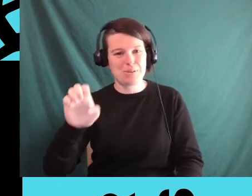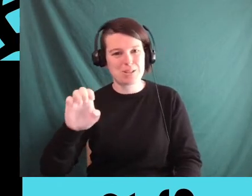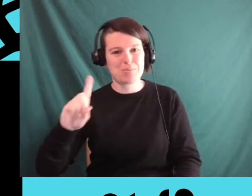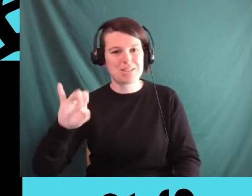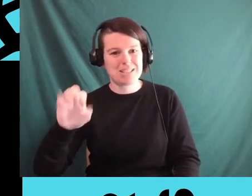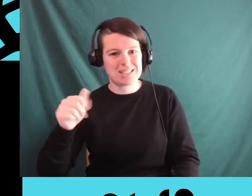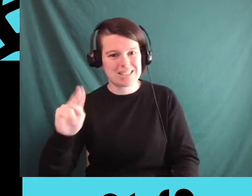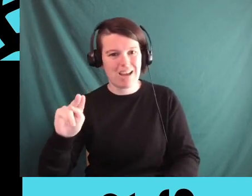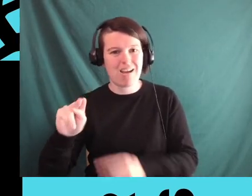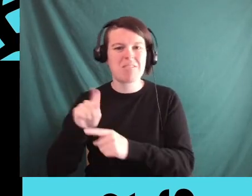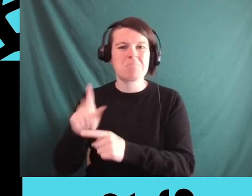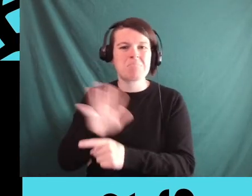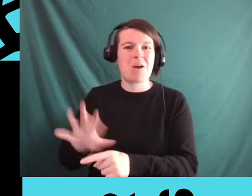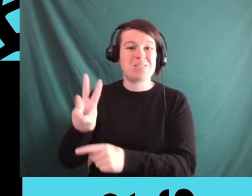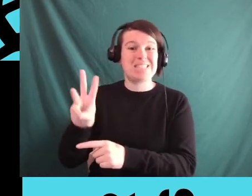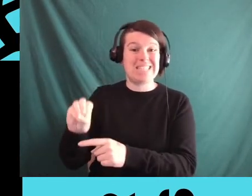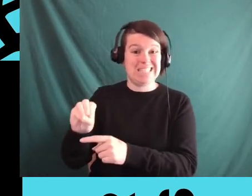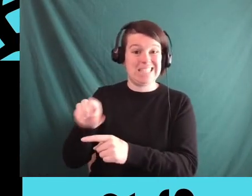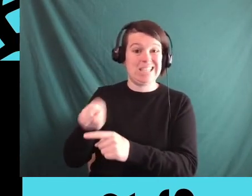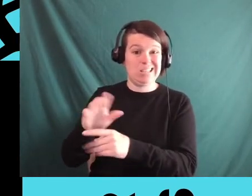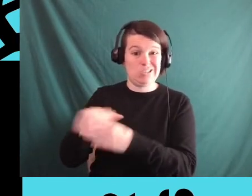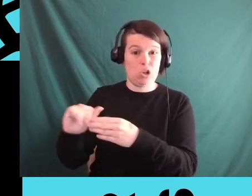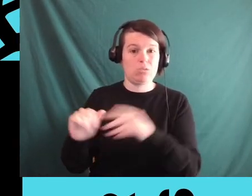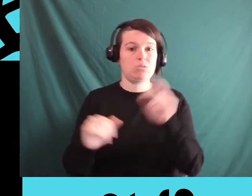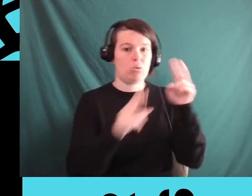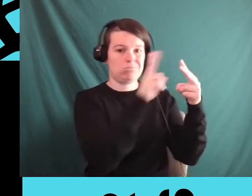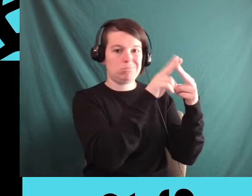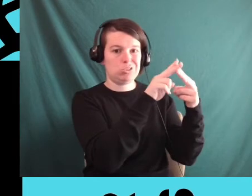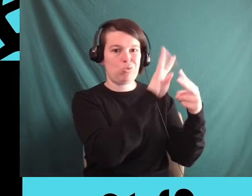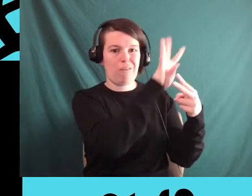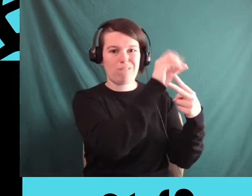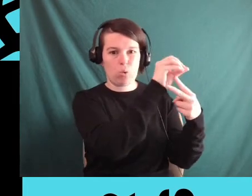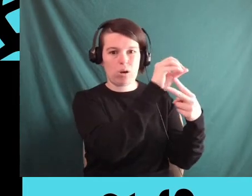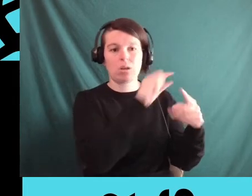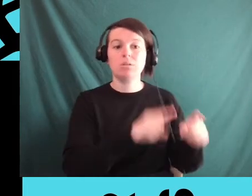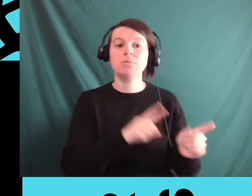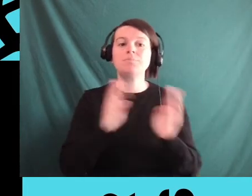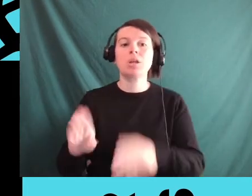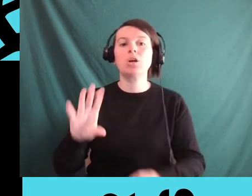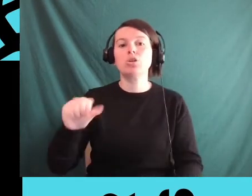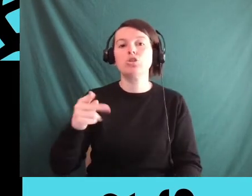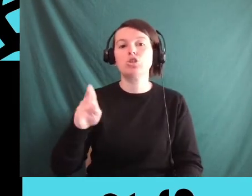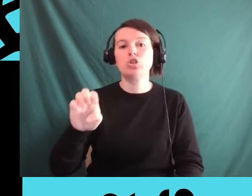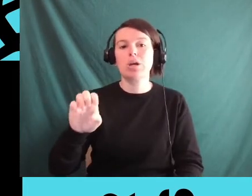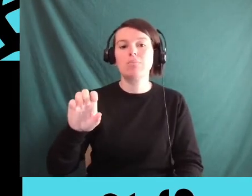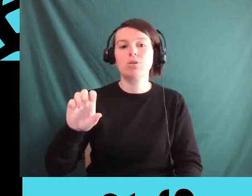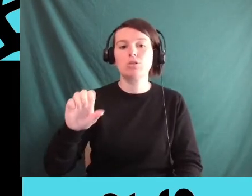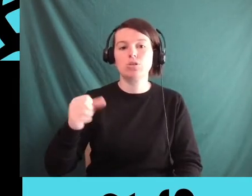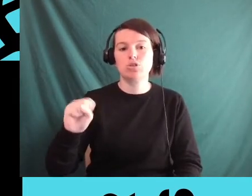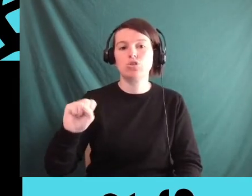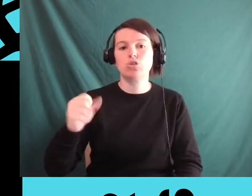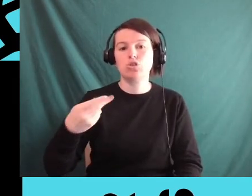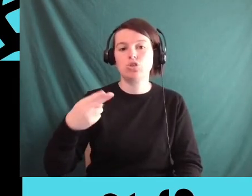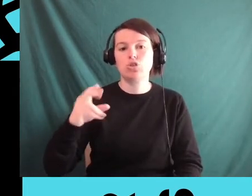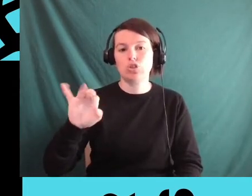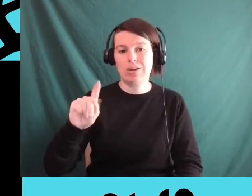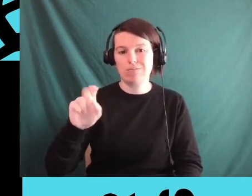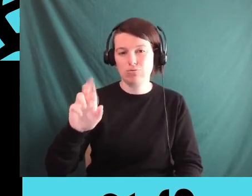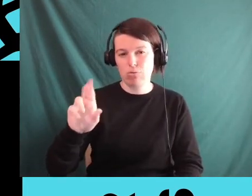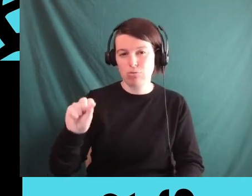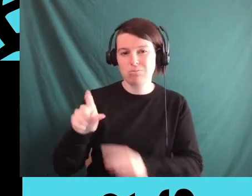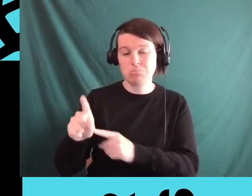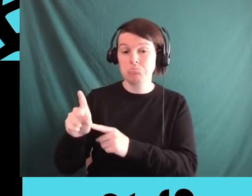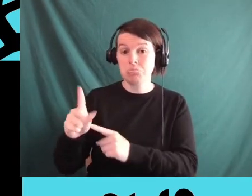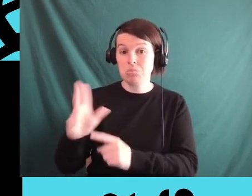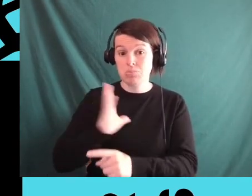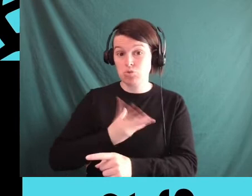Shapeshifters I wanted to throw on this slide simply because they're another trans-owned company, though much smaller. But their main plus is that they